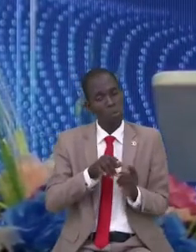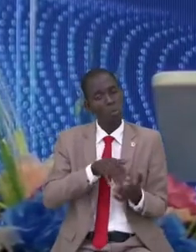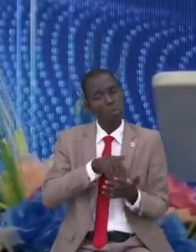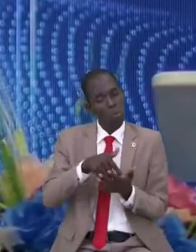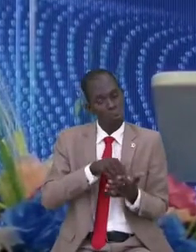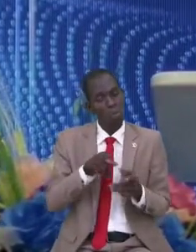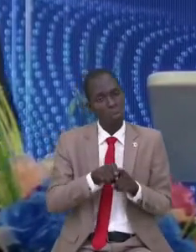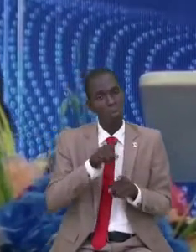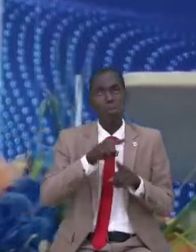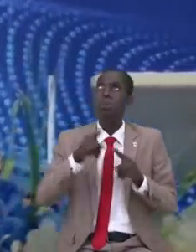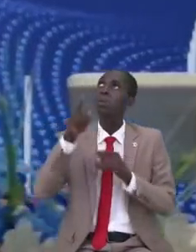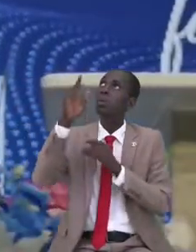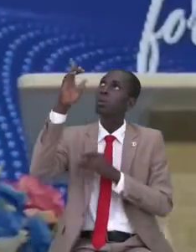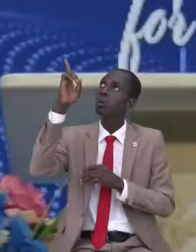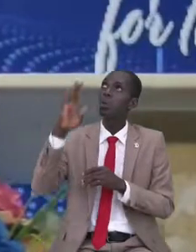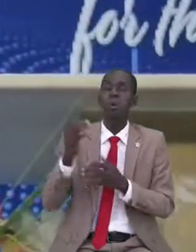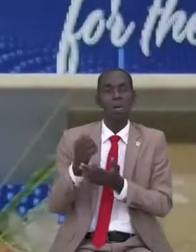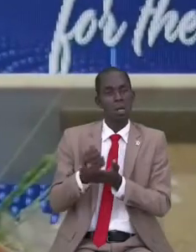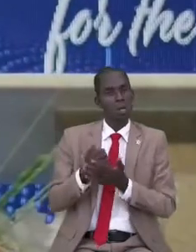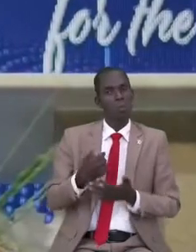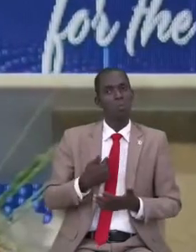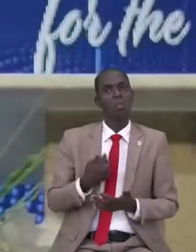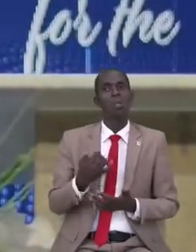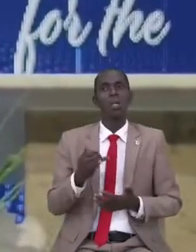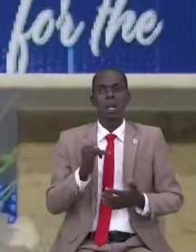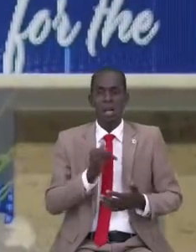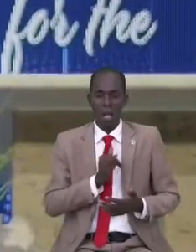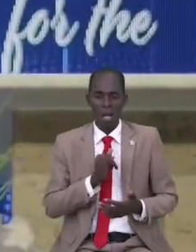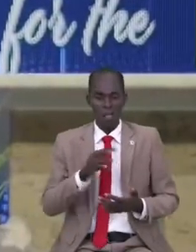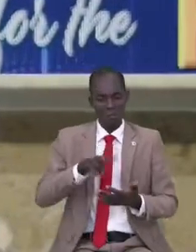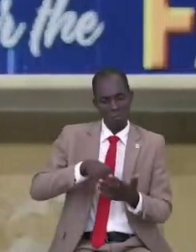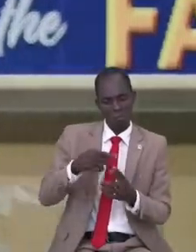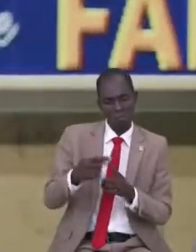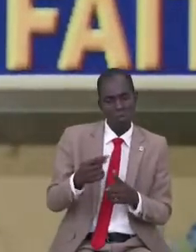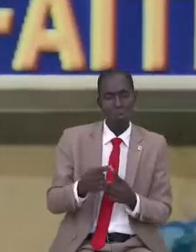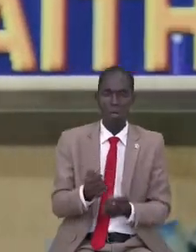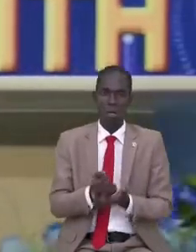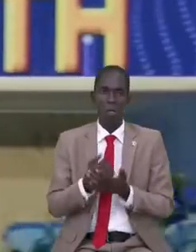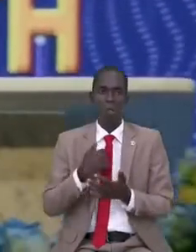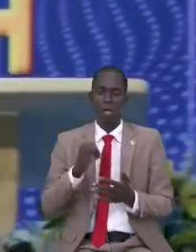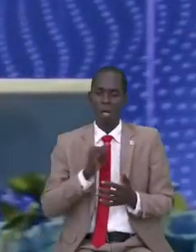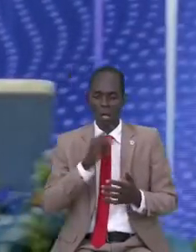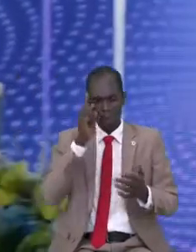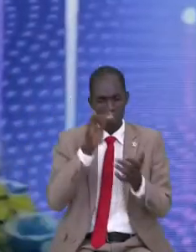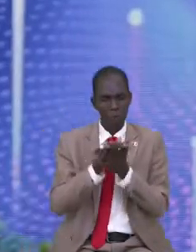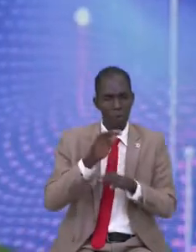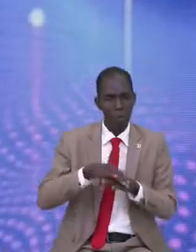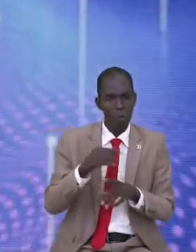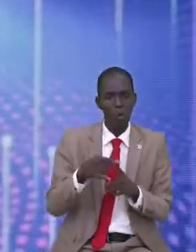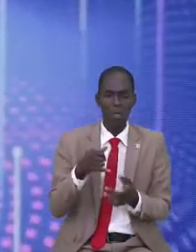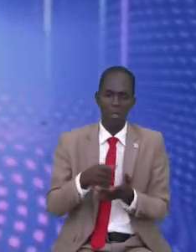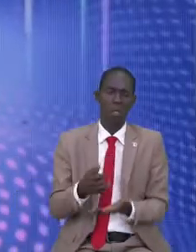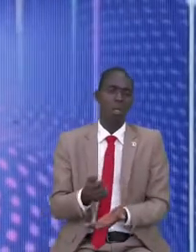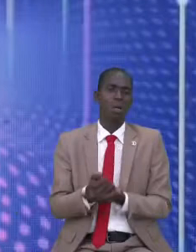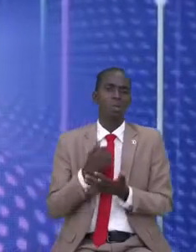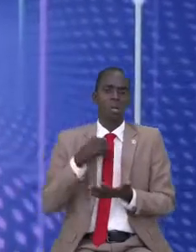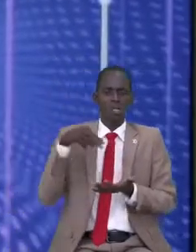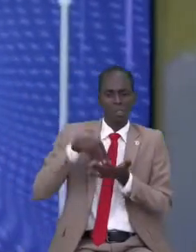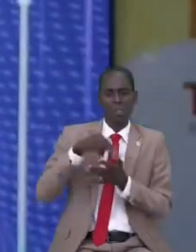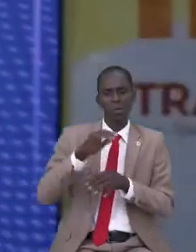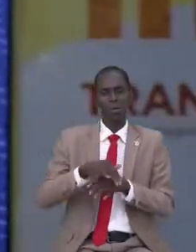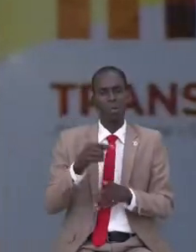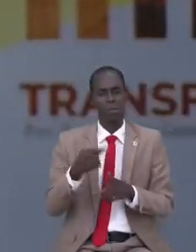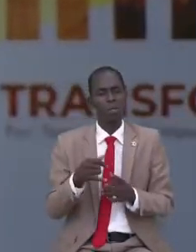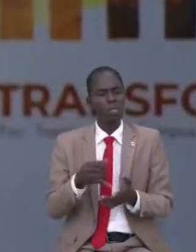what helps me? I read the word. I believe the word. I stand on the word. And when I have a water